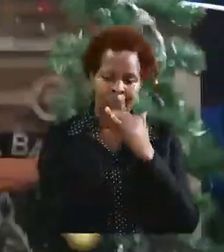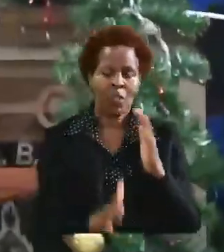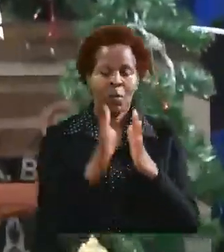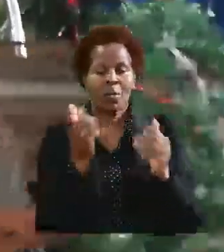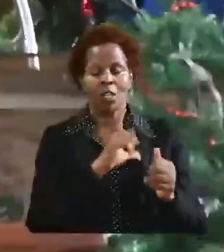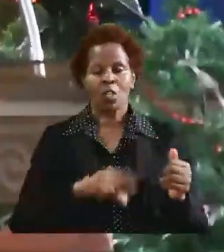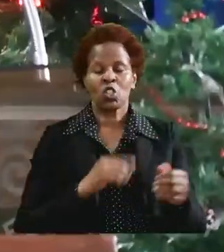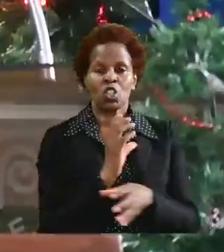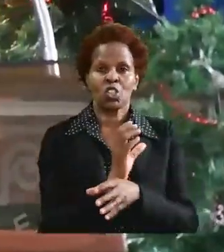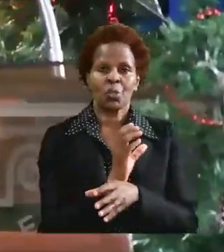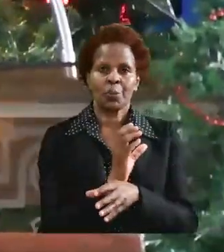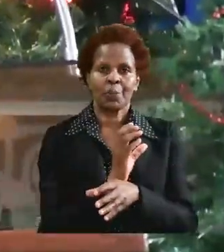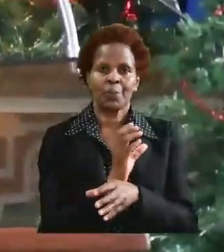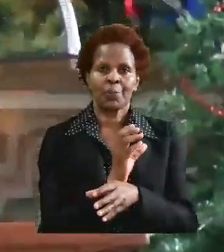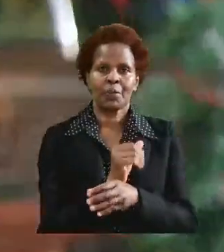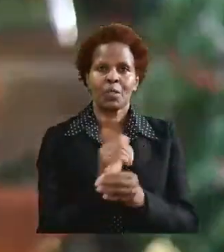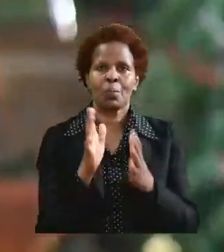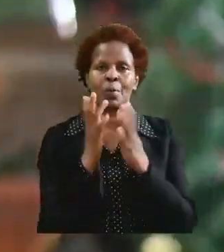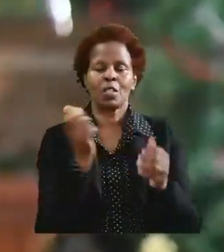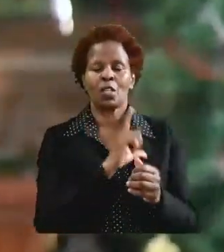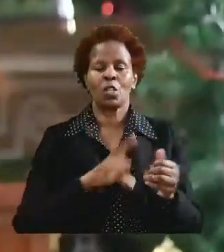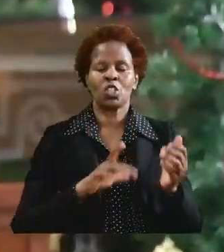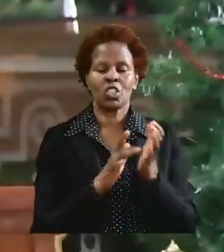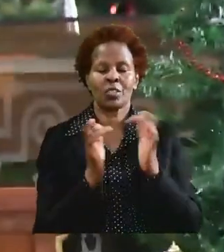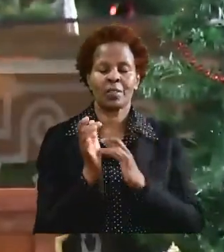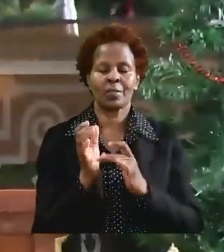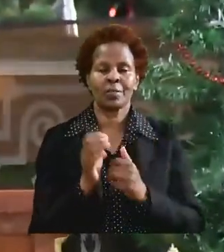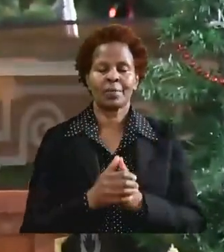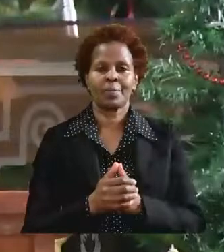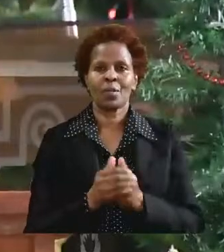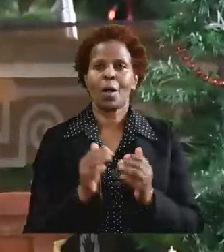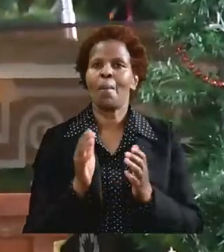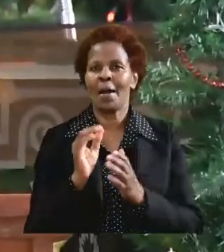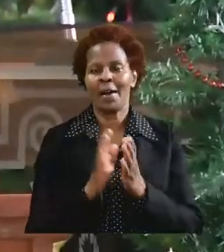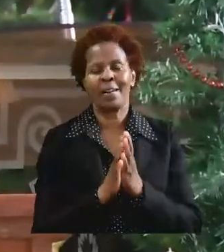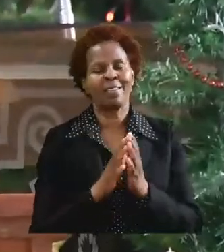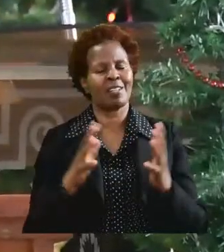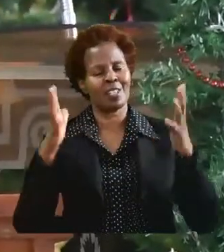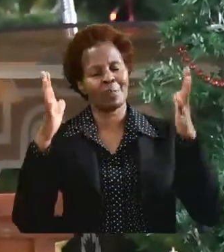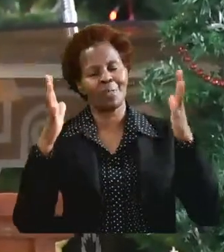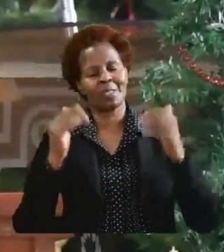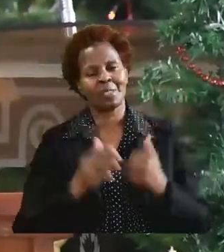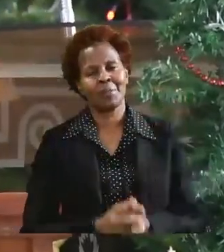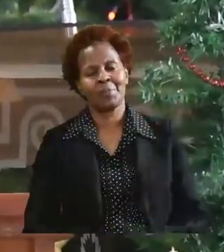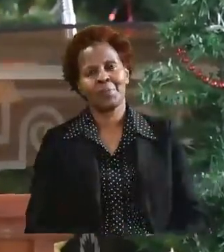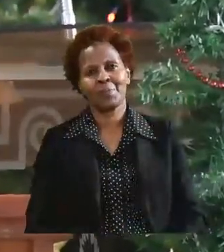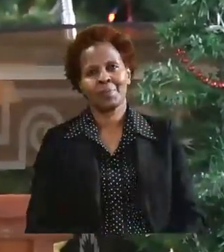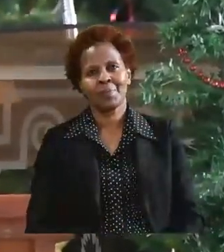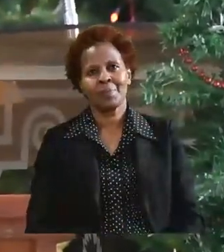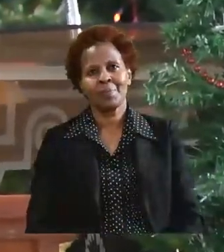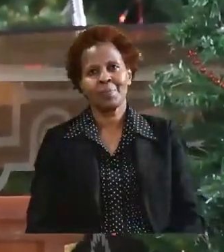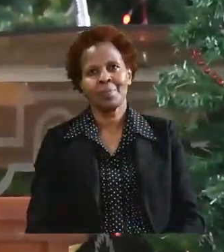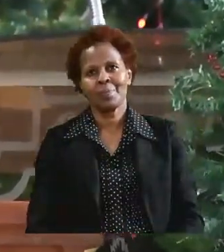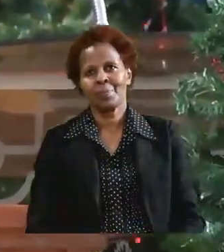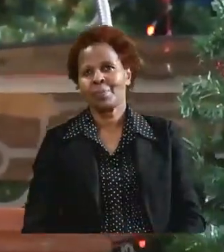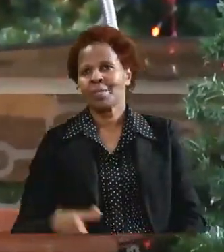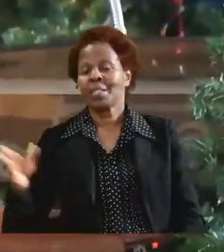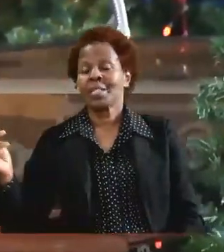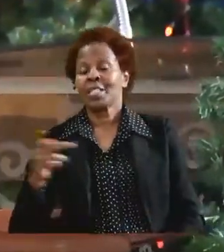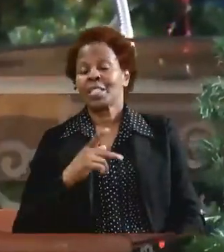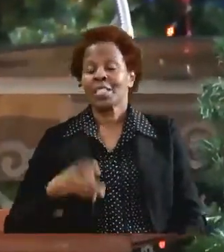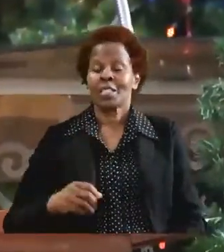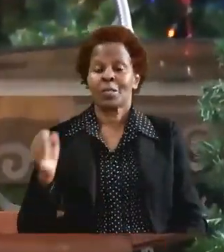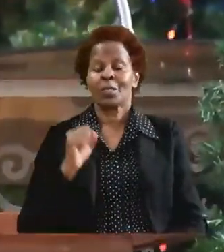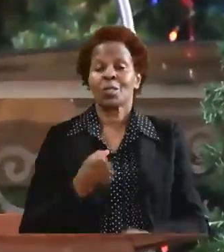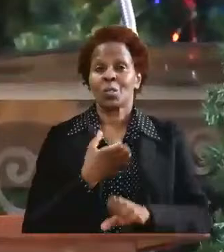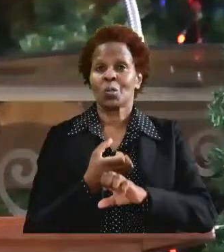Praise God, church. Amen. Praise Jesus. Amen. Merry Christmas. Merry Christmas. I am Kingston Irungu, nimeokoka Yesu